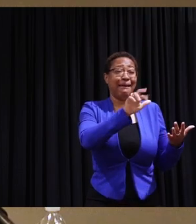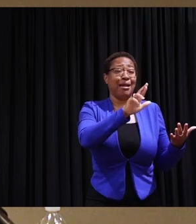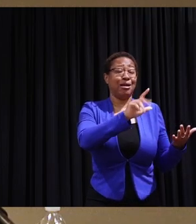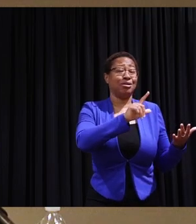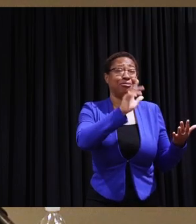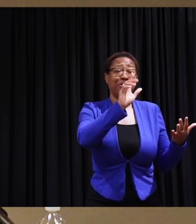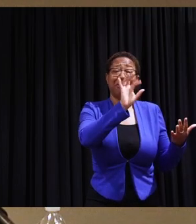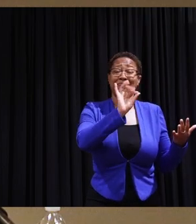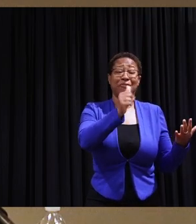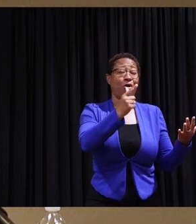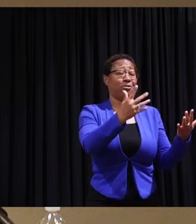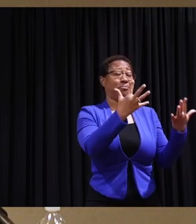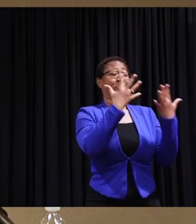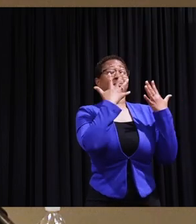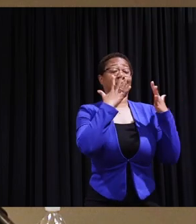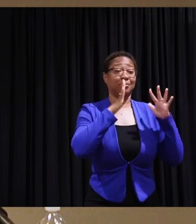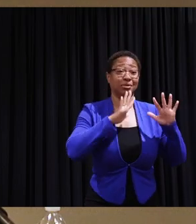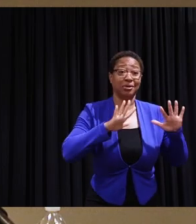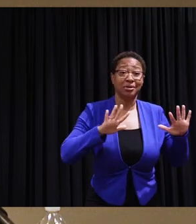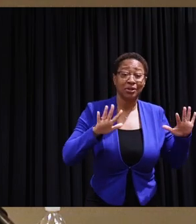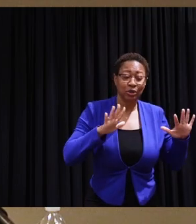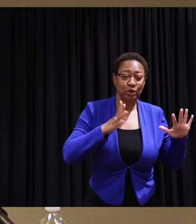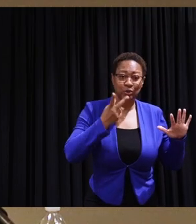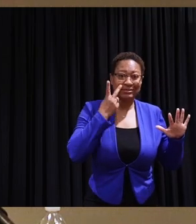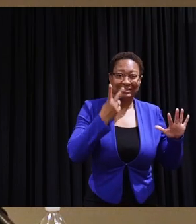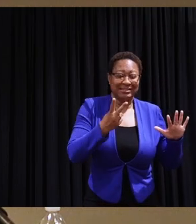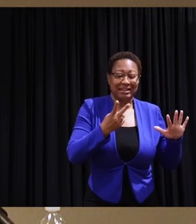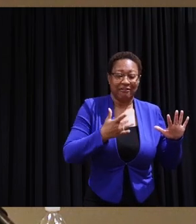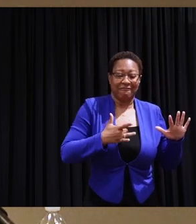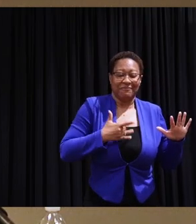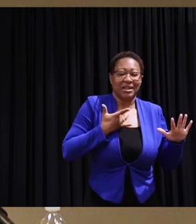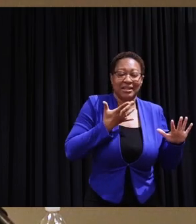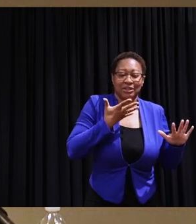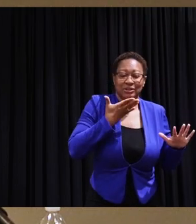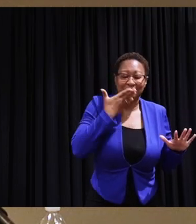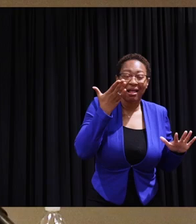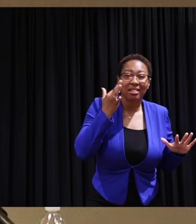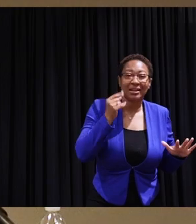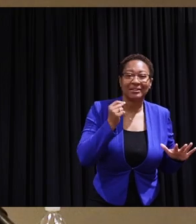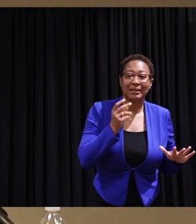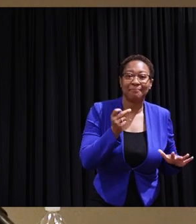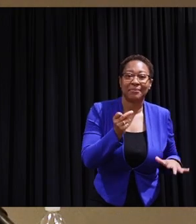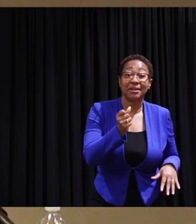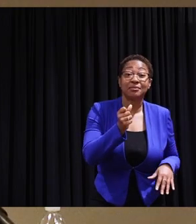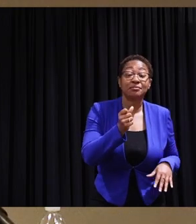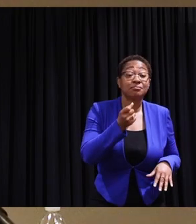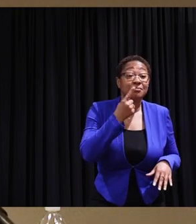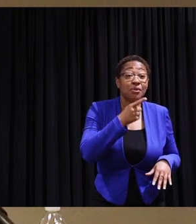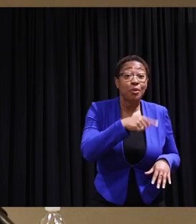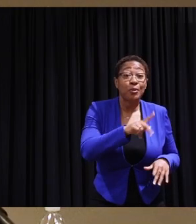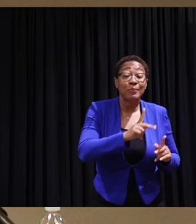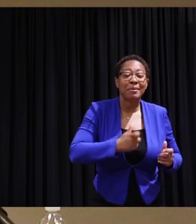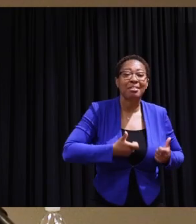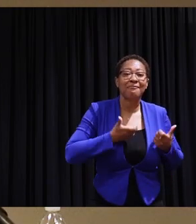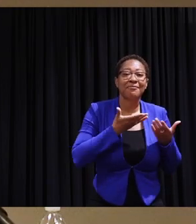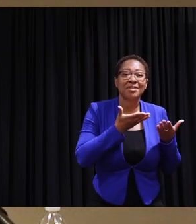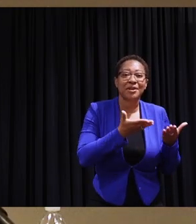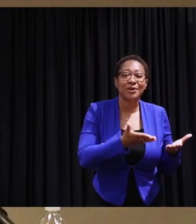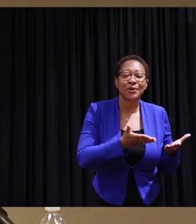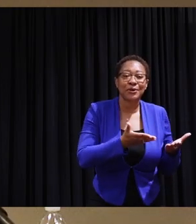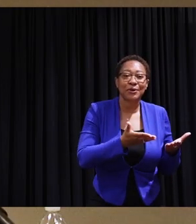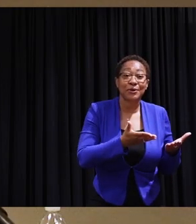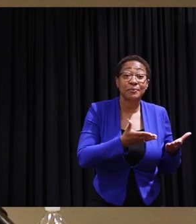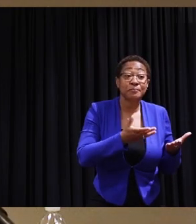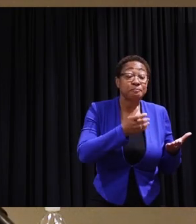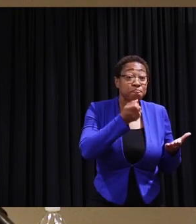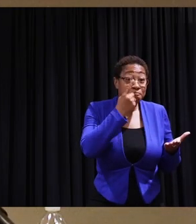the fog hits you right when you cross over, right? It's just the smell. People are having to live in these conditions. The